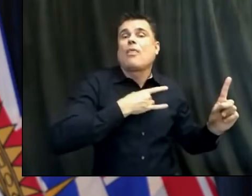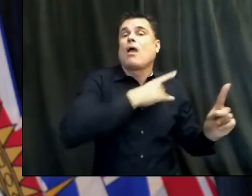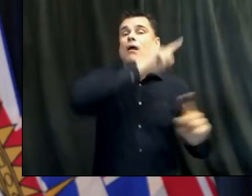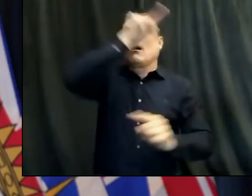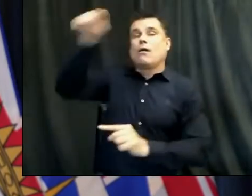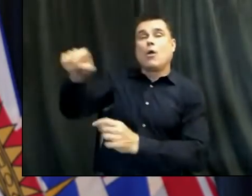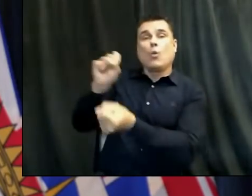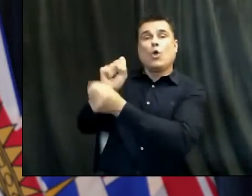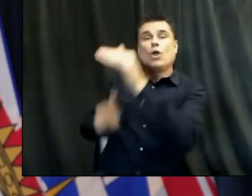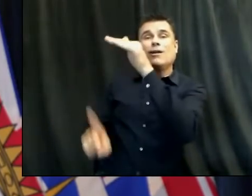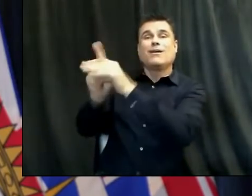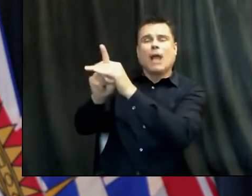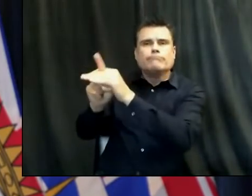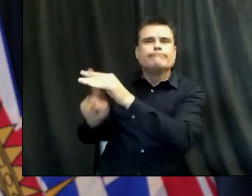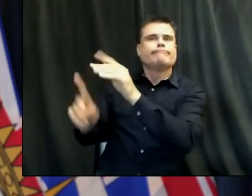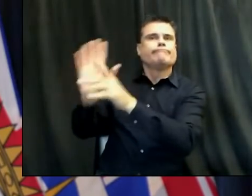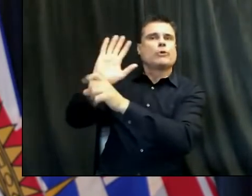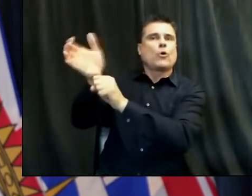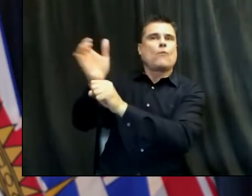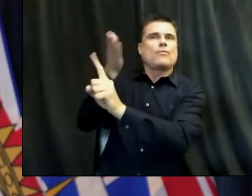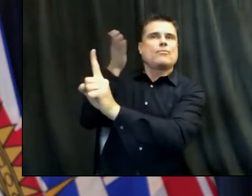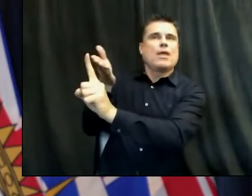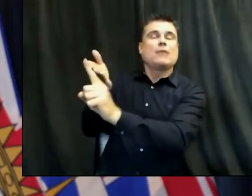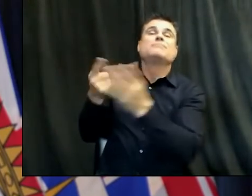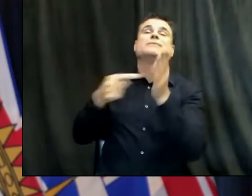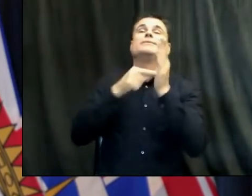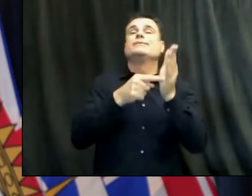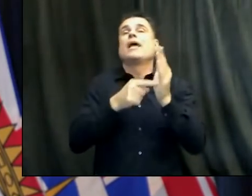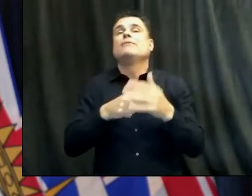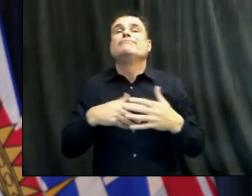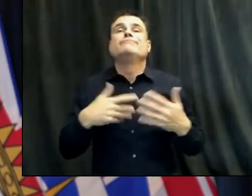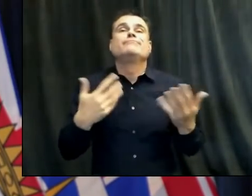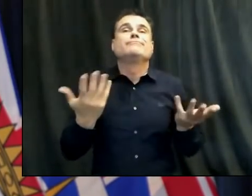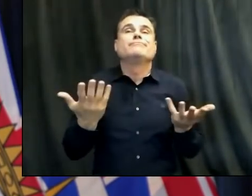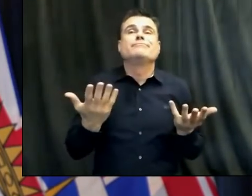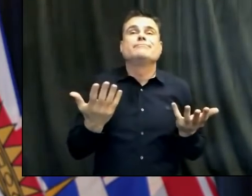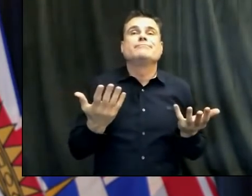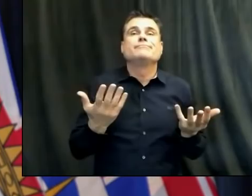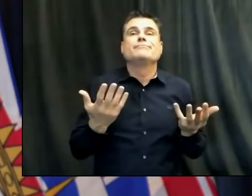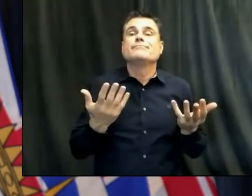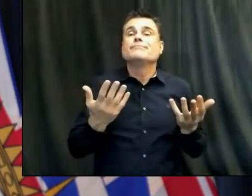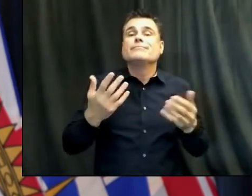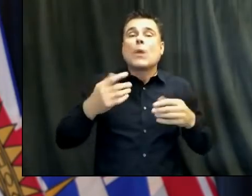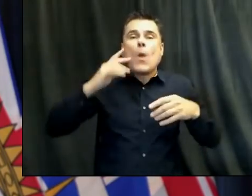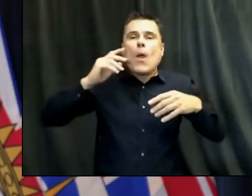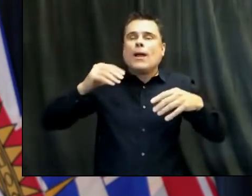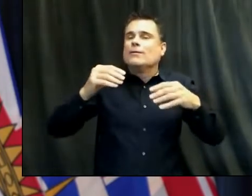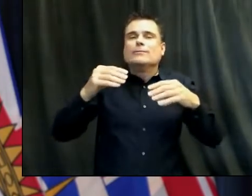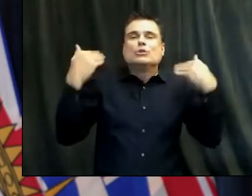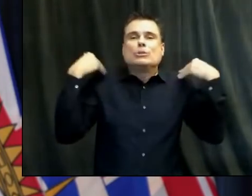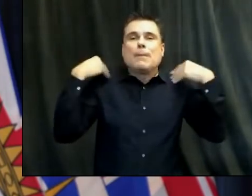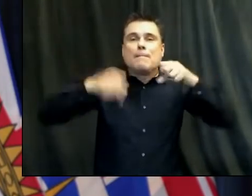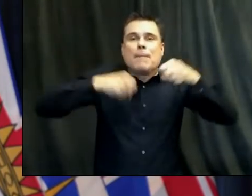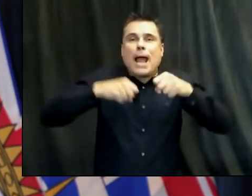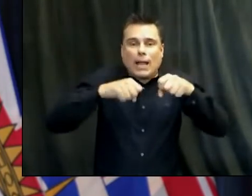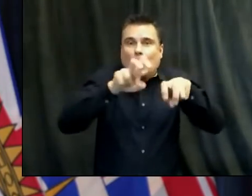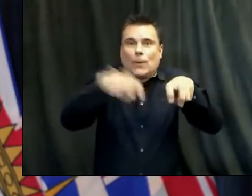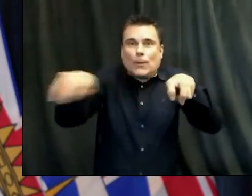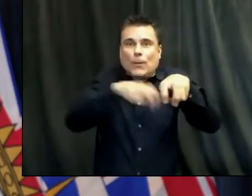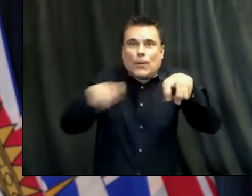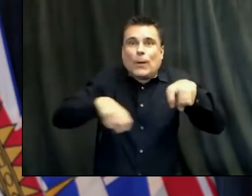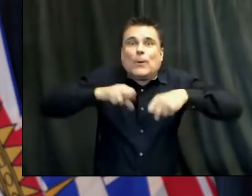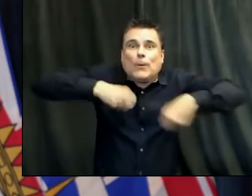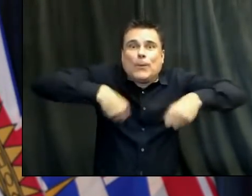infected. I'm trying to think. There's quite a lot of places that you wouldn't expect,